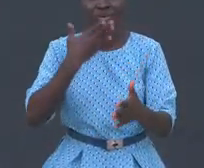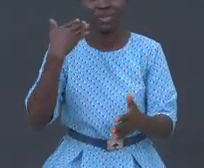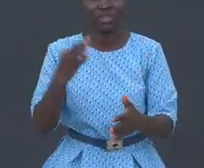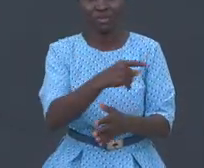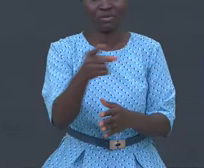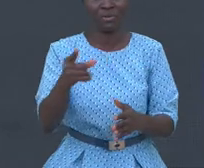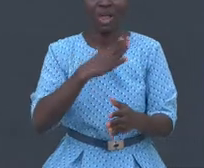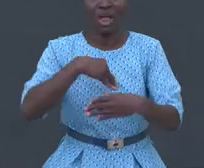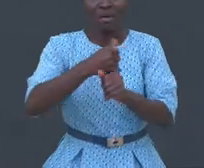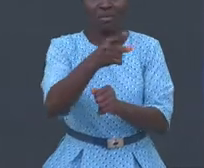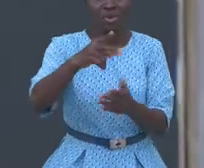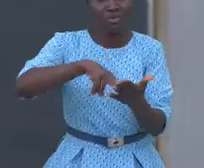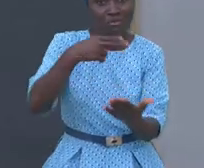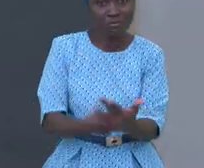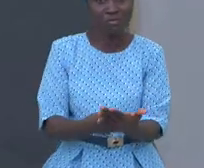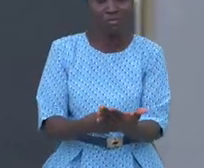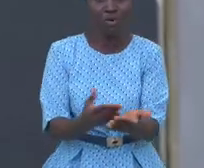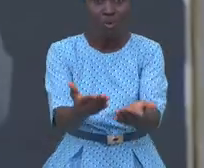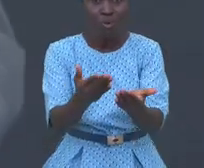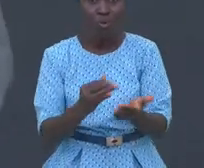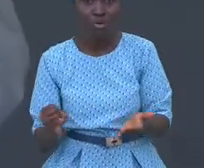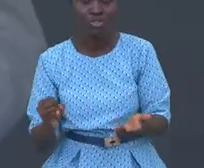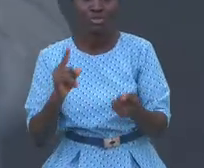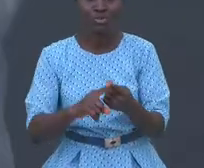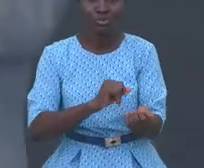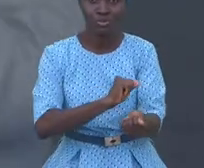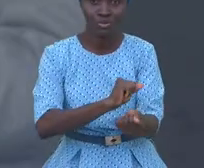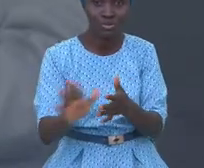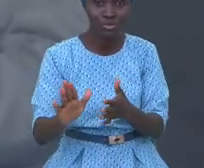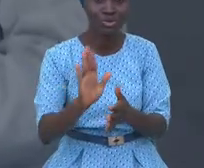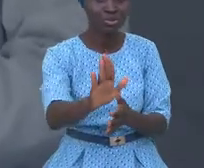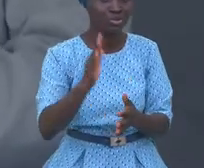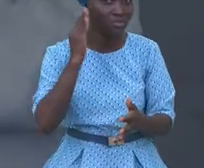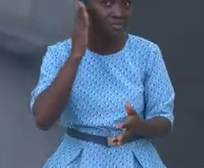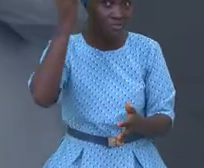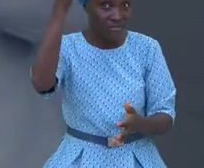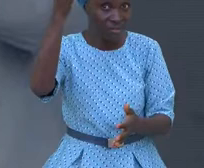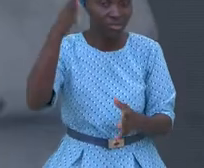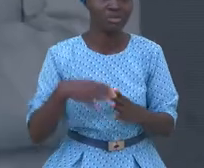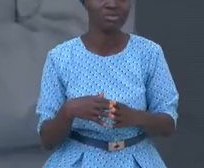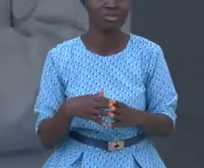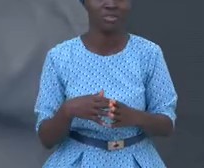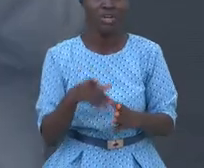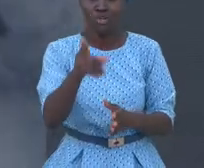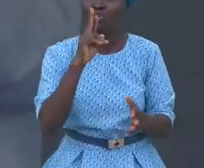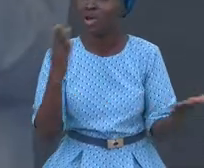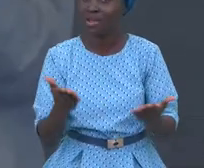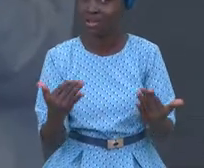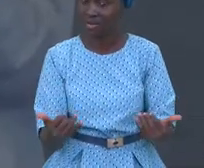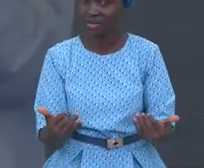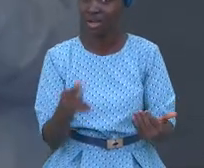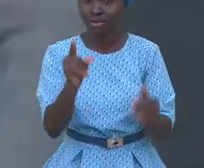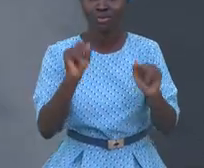you fall, wanting to destroy your future, you're there today, you can